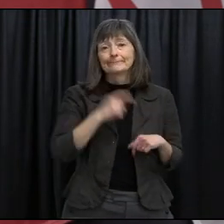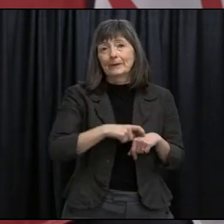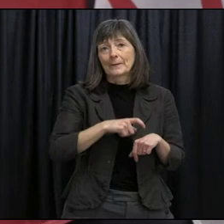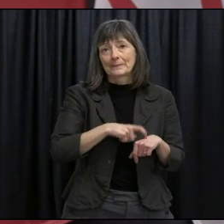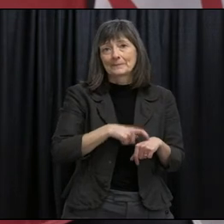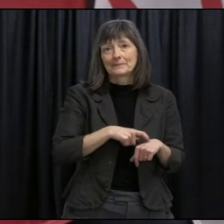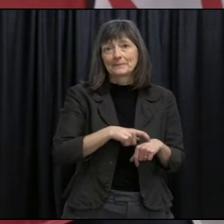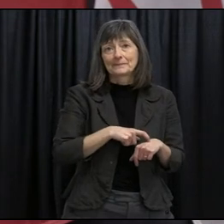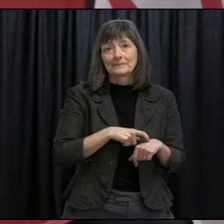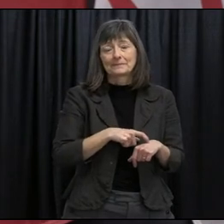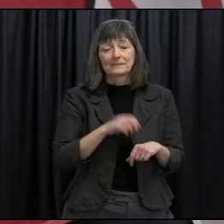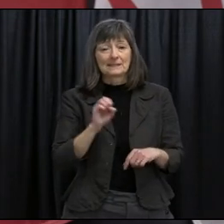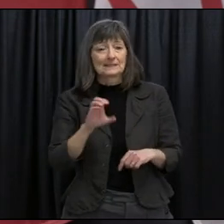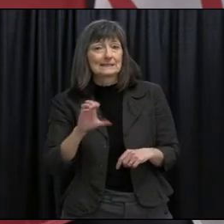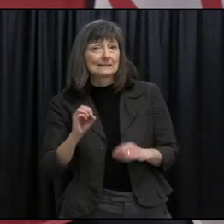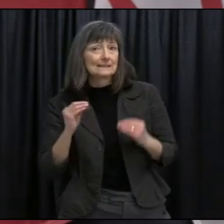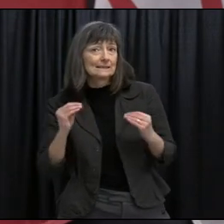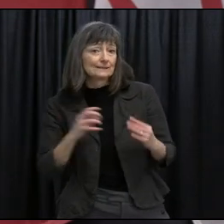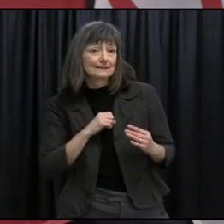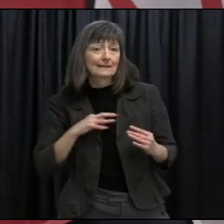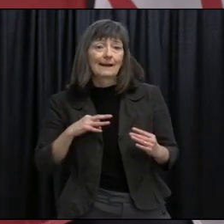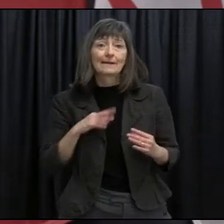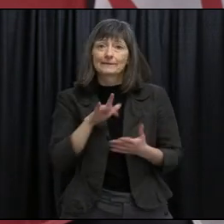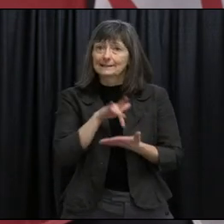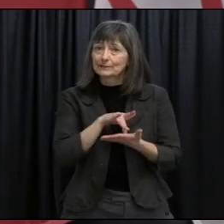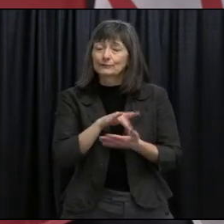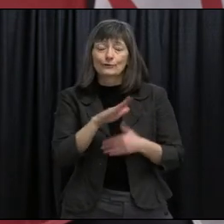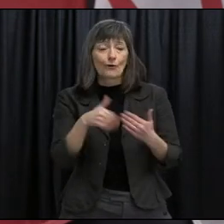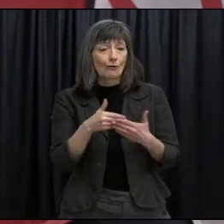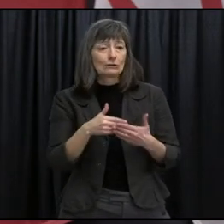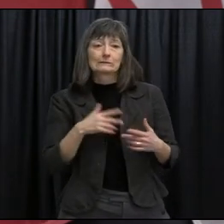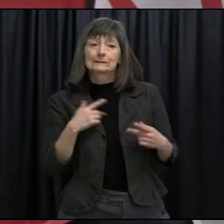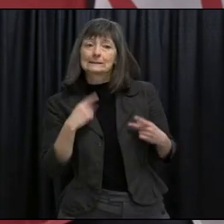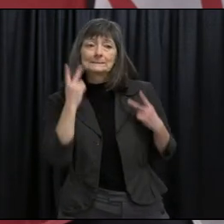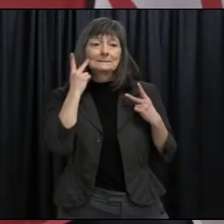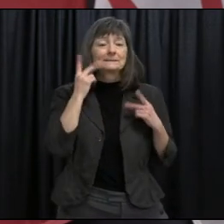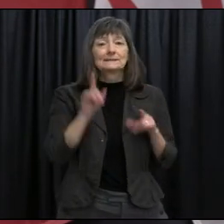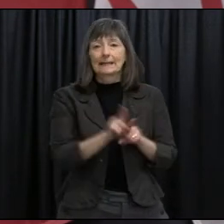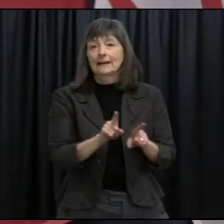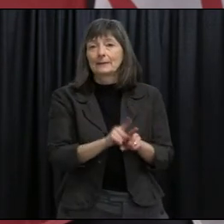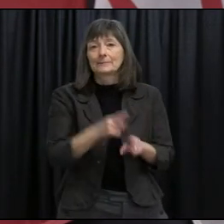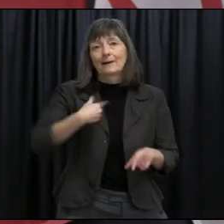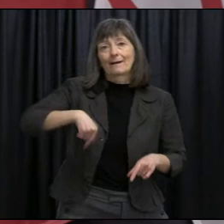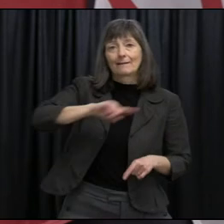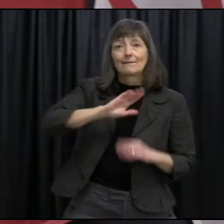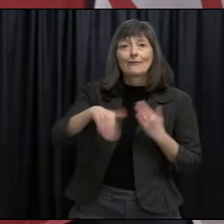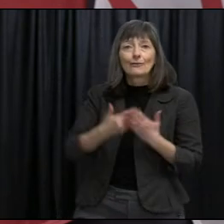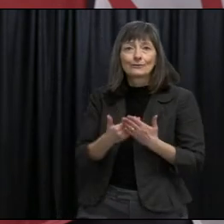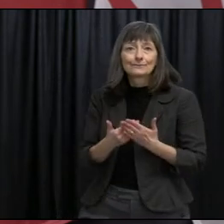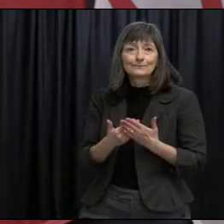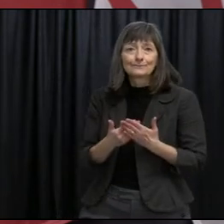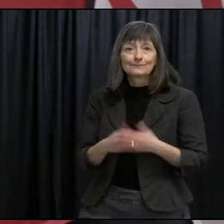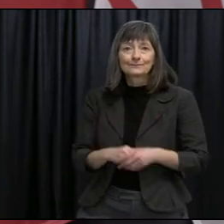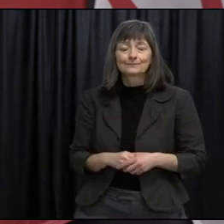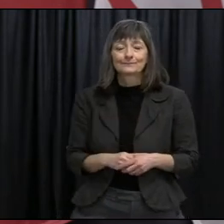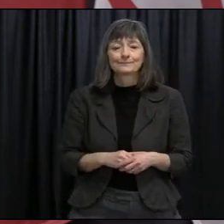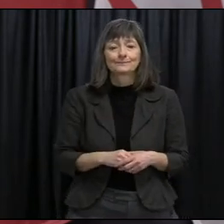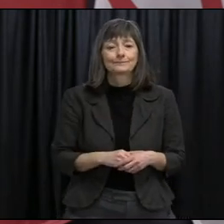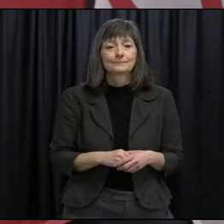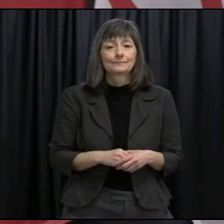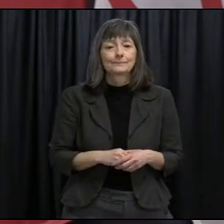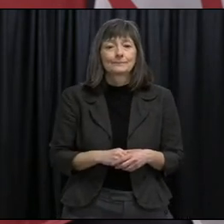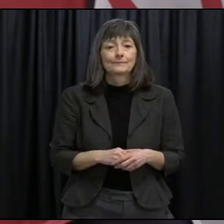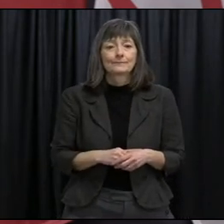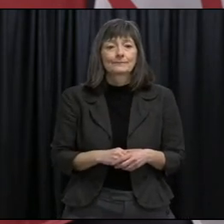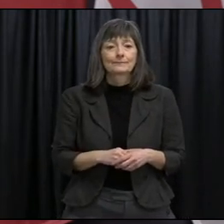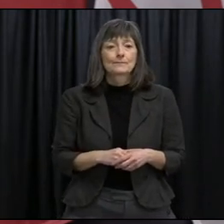early learning and child care educators and our centers and operations, home-based operations. Just